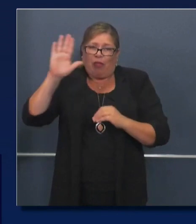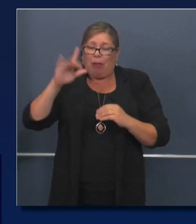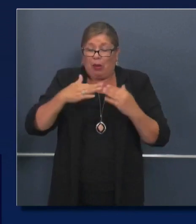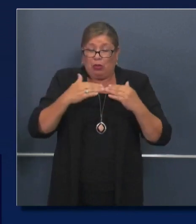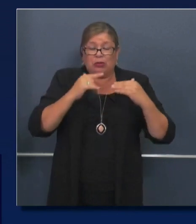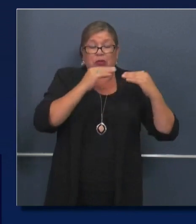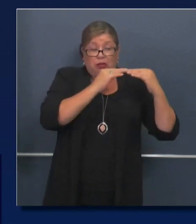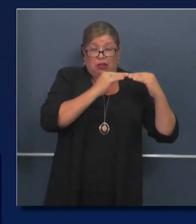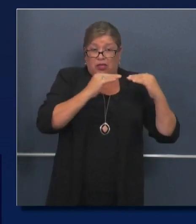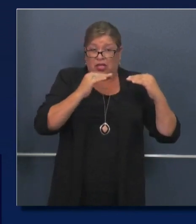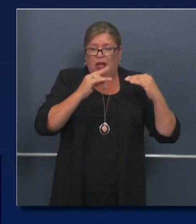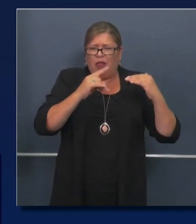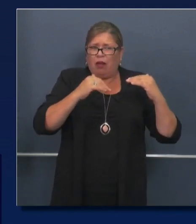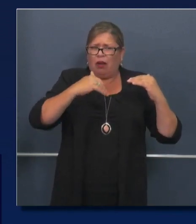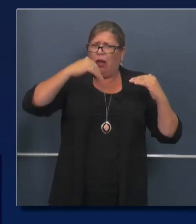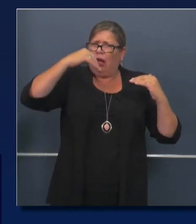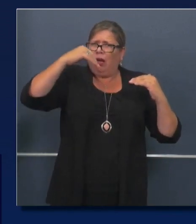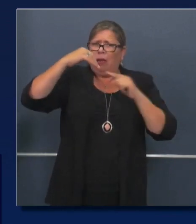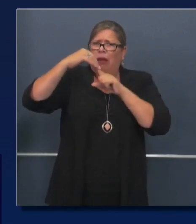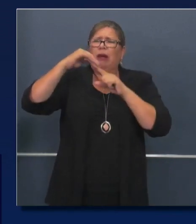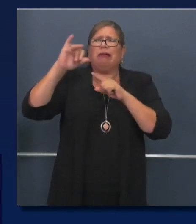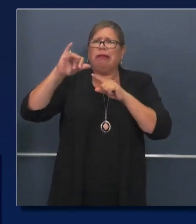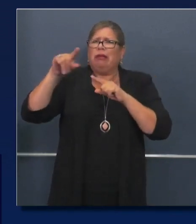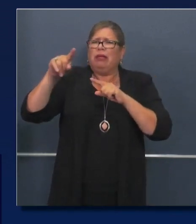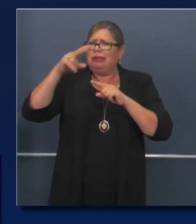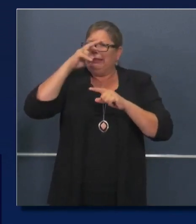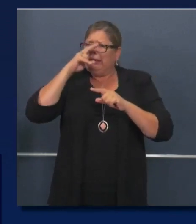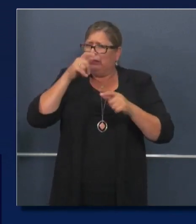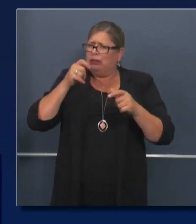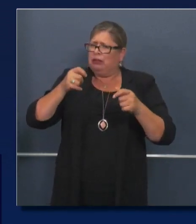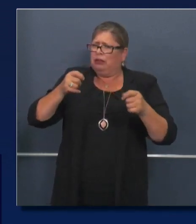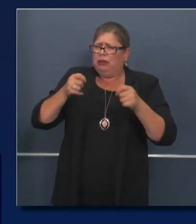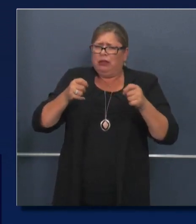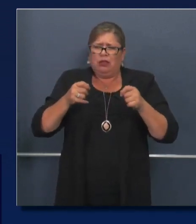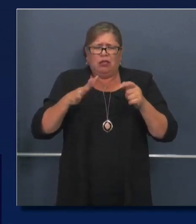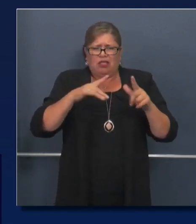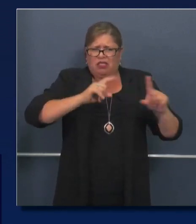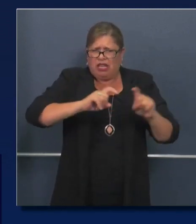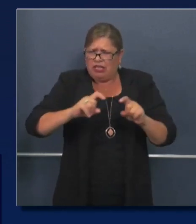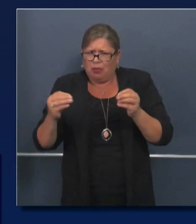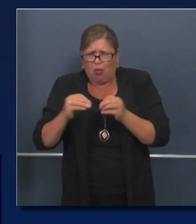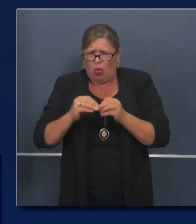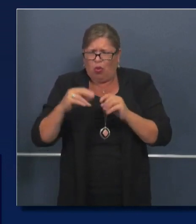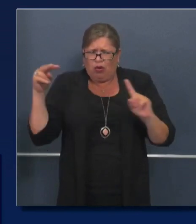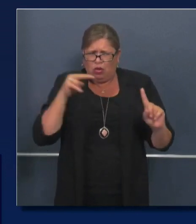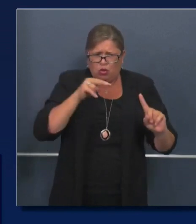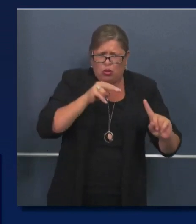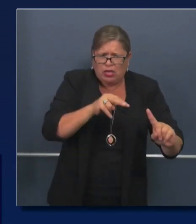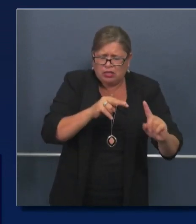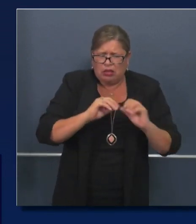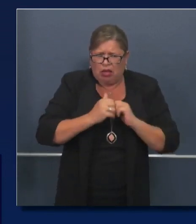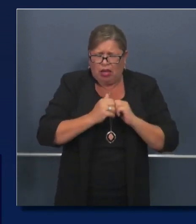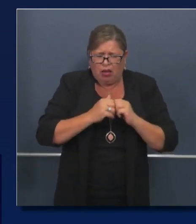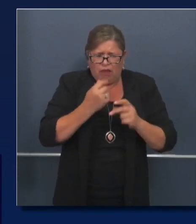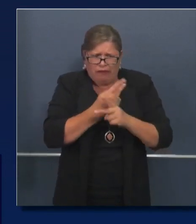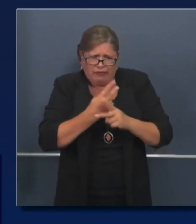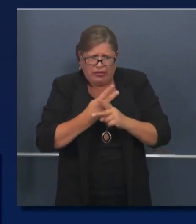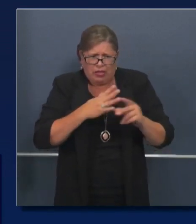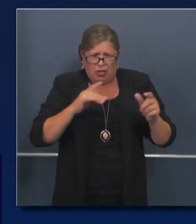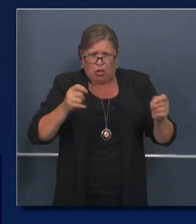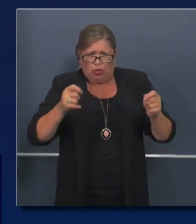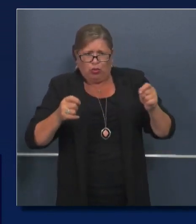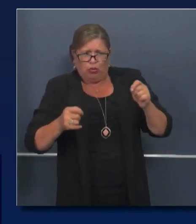They made some targeted adjustments. They did more testing, they did tracing, and they began the process of